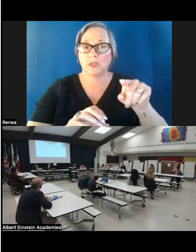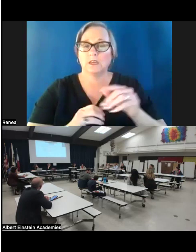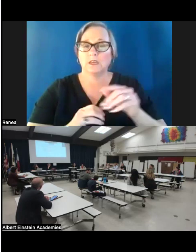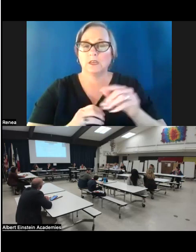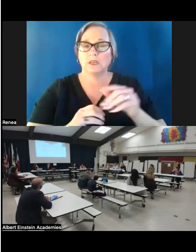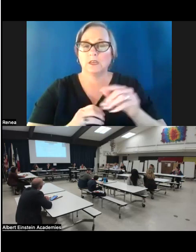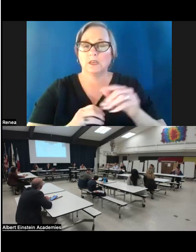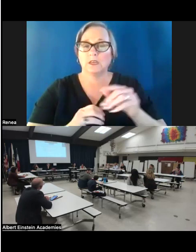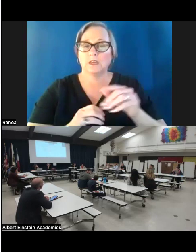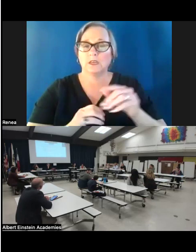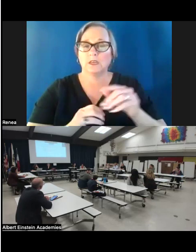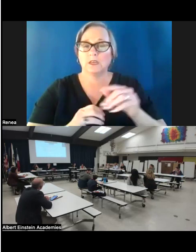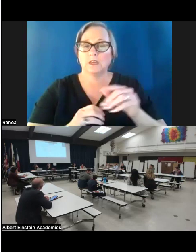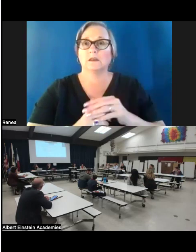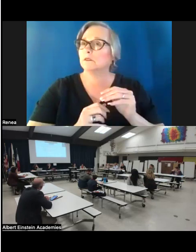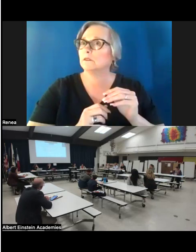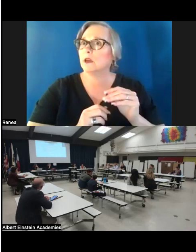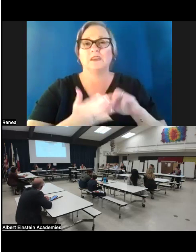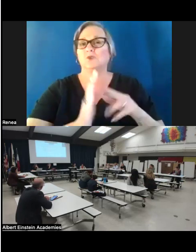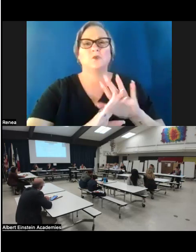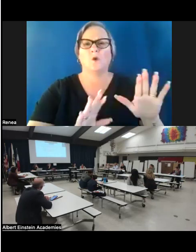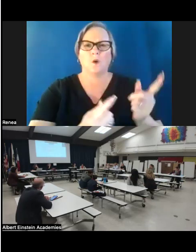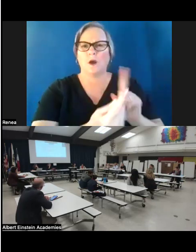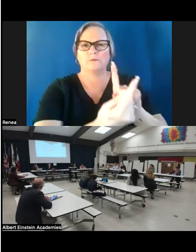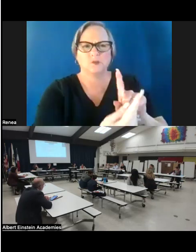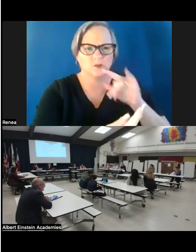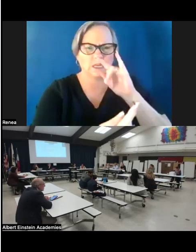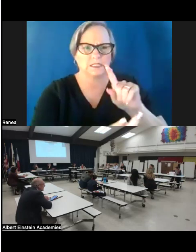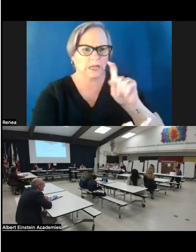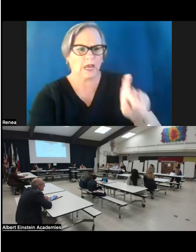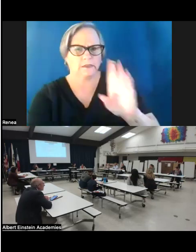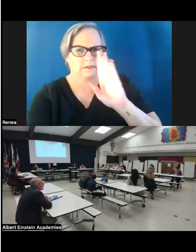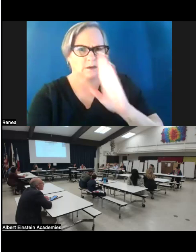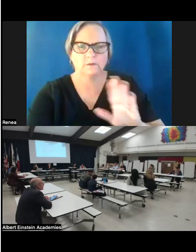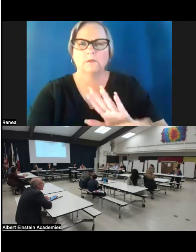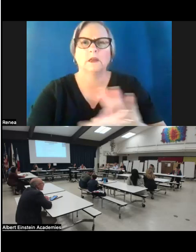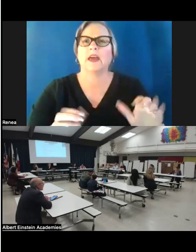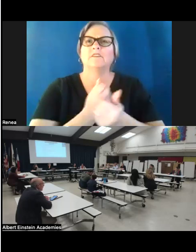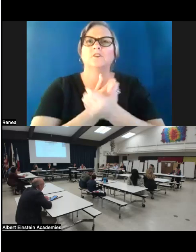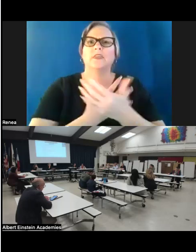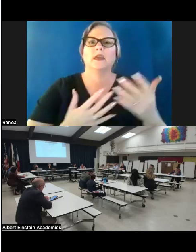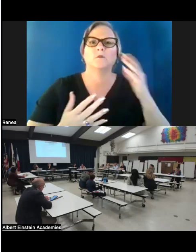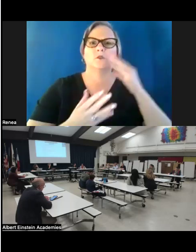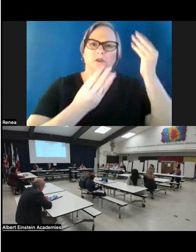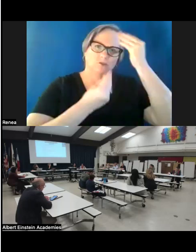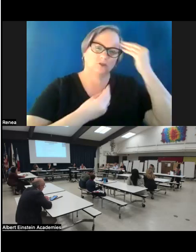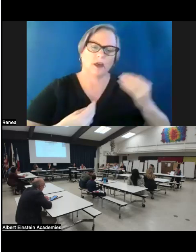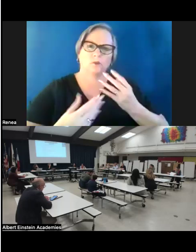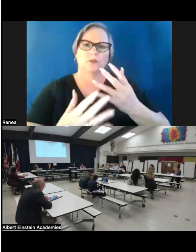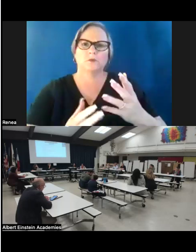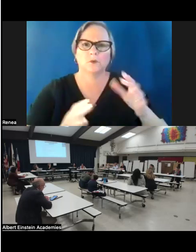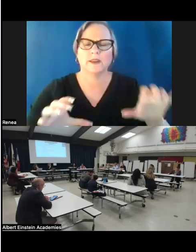they believe, right? It would be through, everything would be channeled through an admin designee and enacted as such.